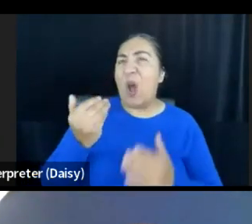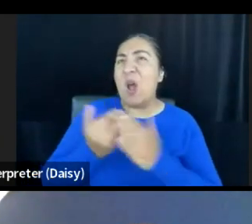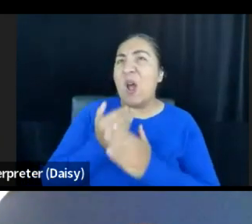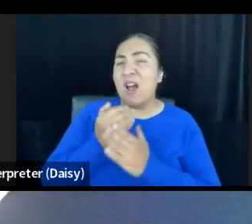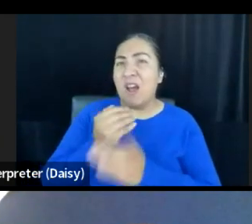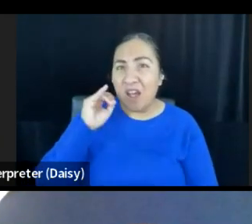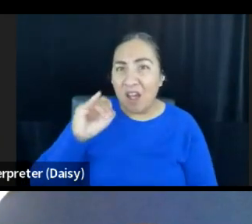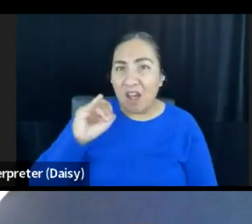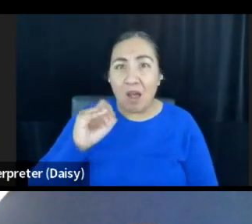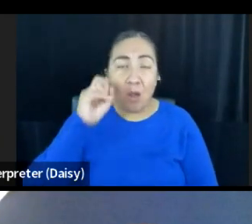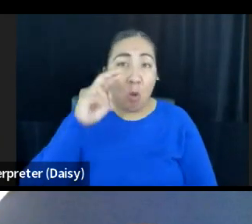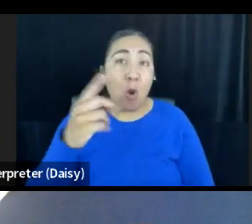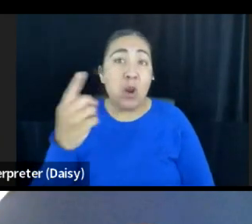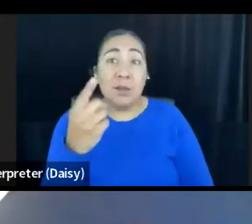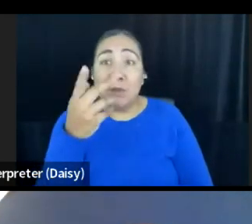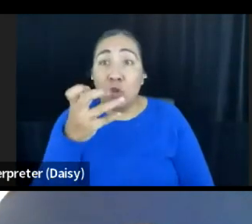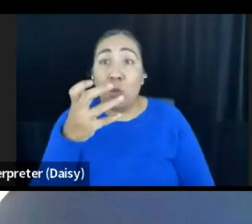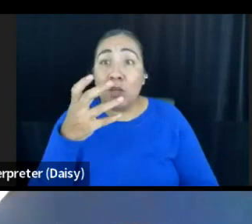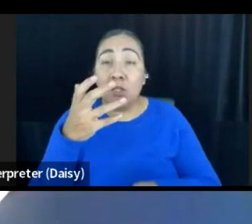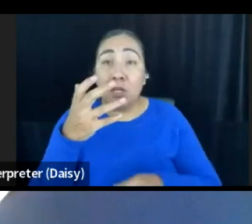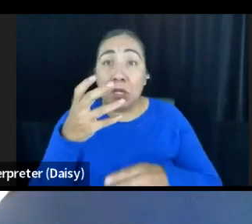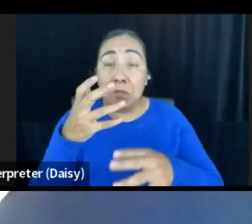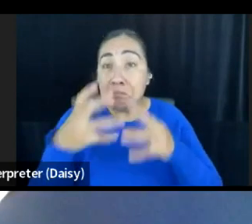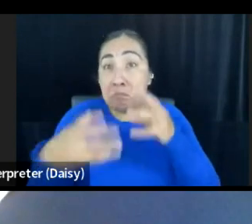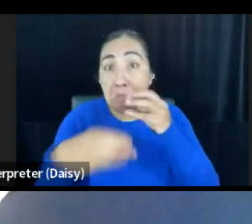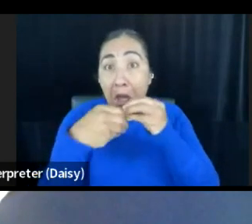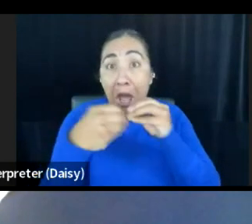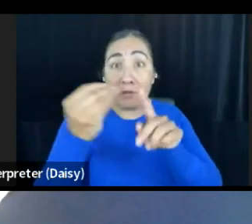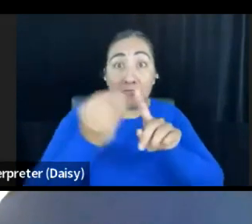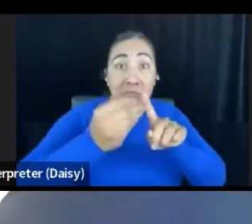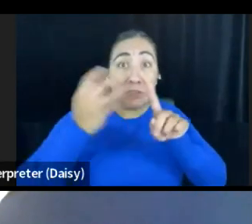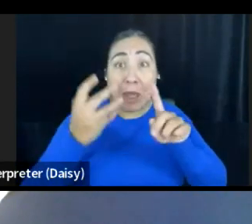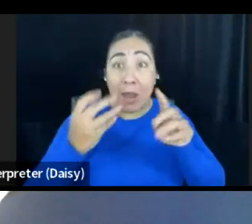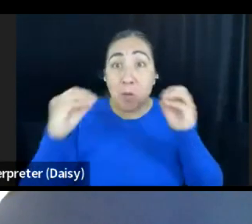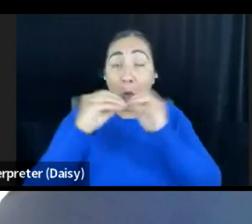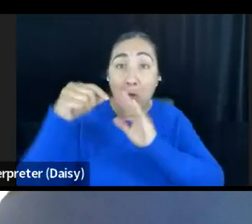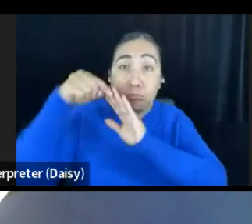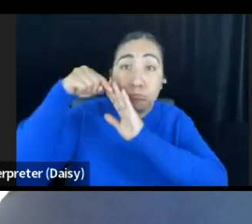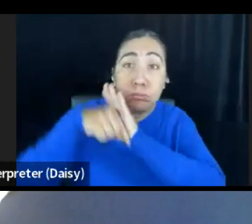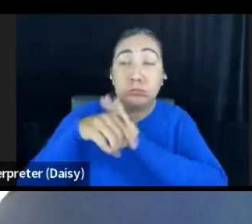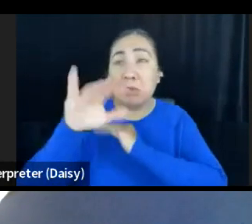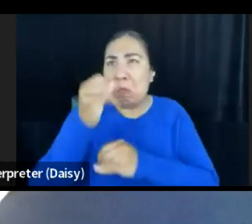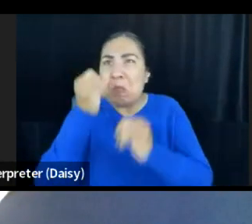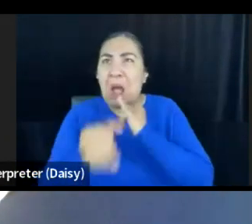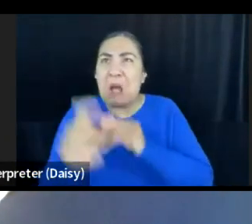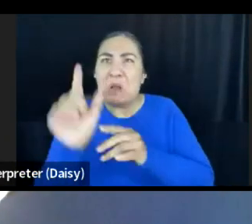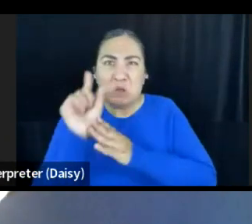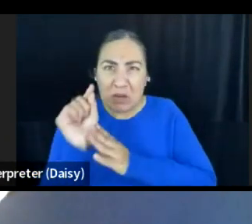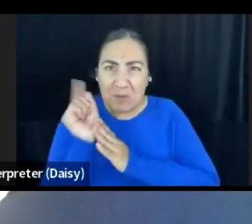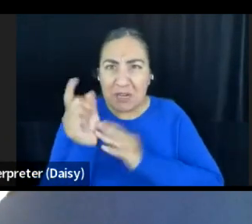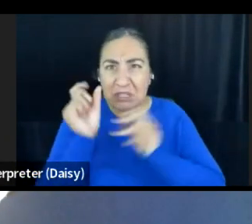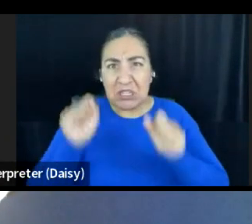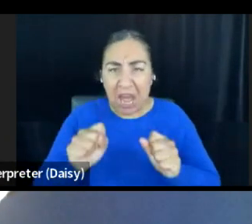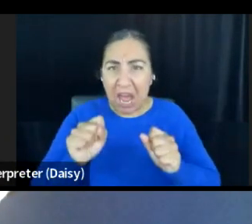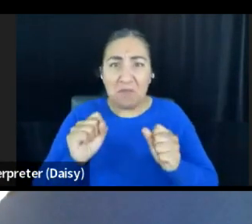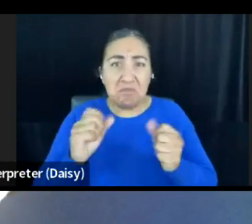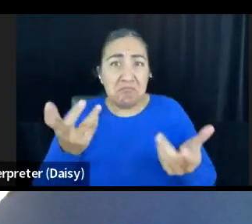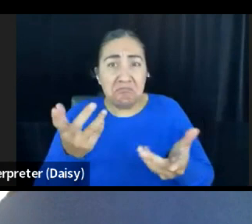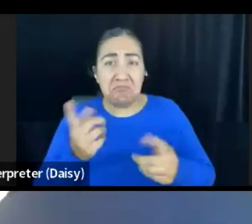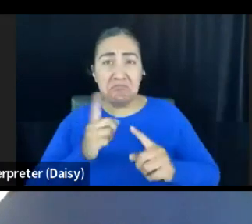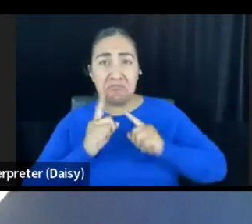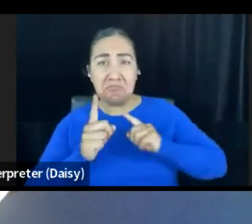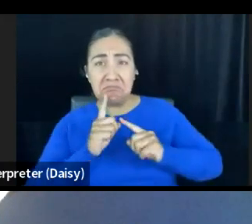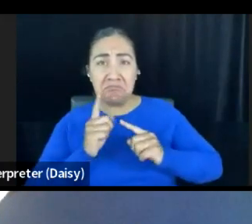you maybe want to expand on. And sort of in these last 20 minutes, see if we can have a little bit of a sort of